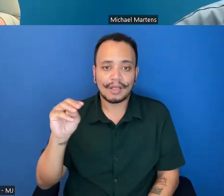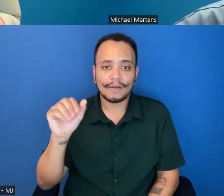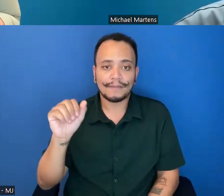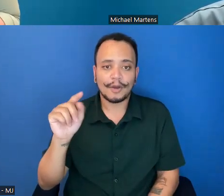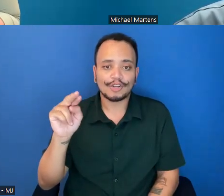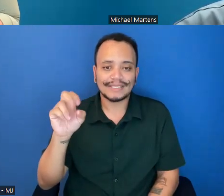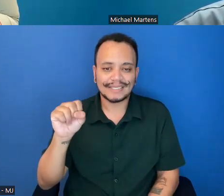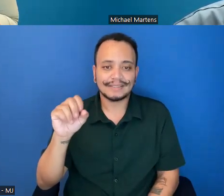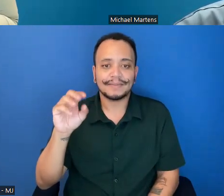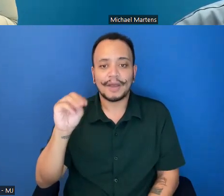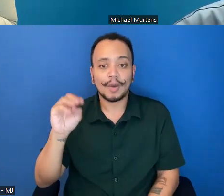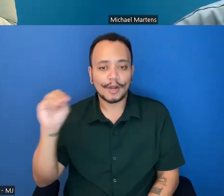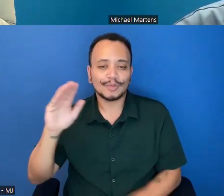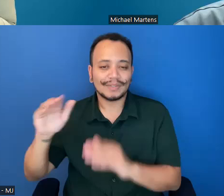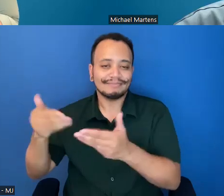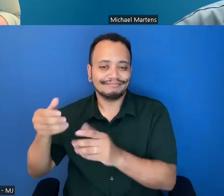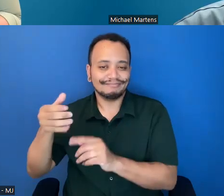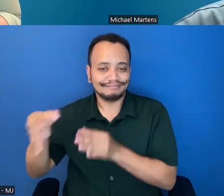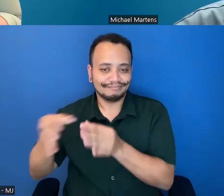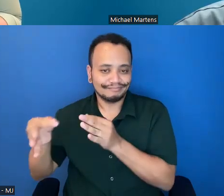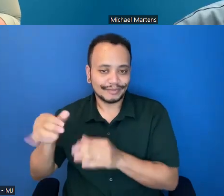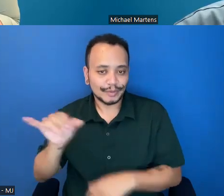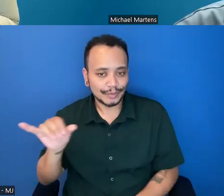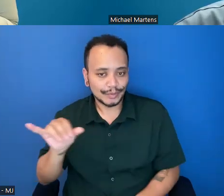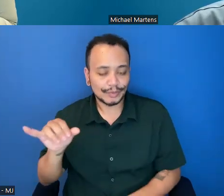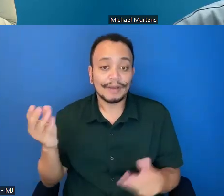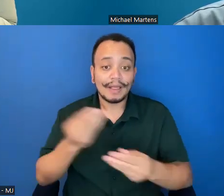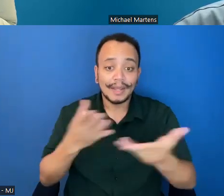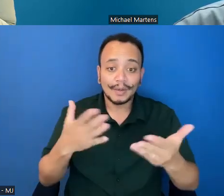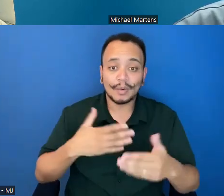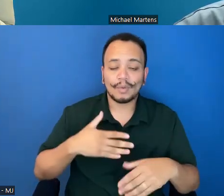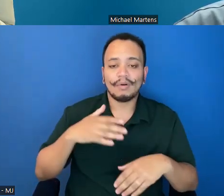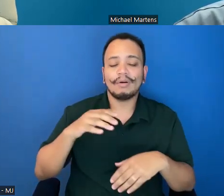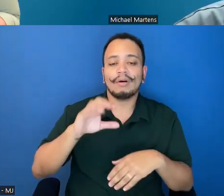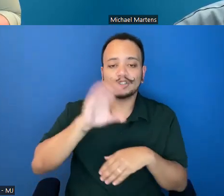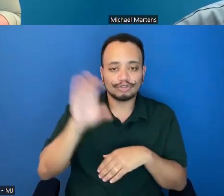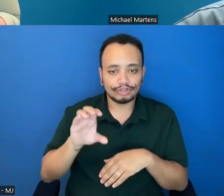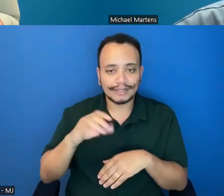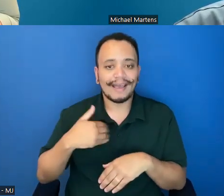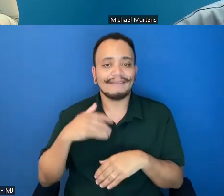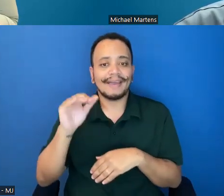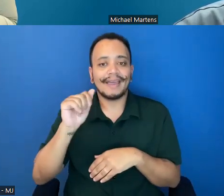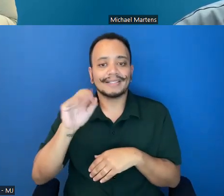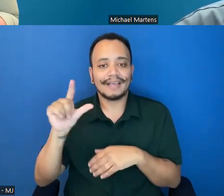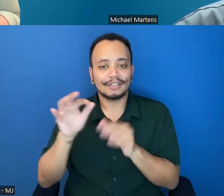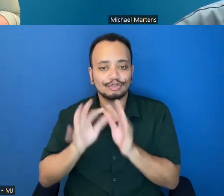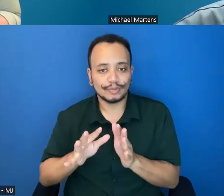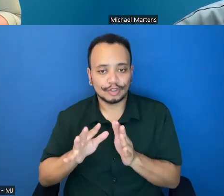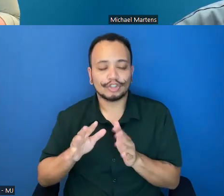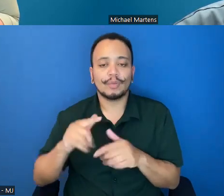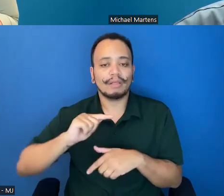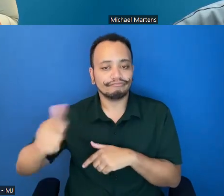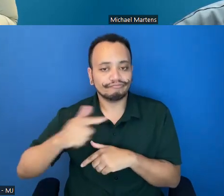moment. There are also two ASL interpreters who are on screen and will